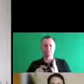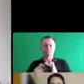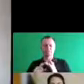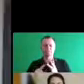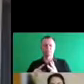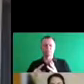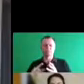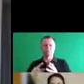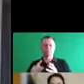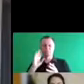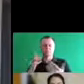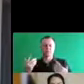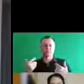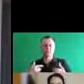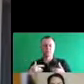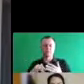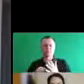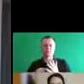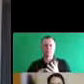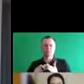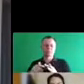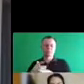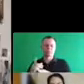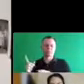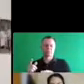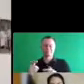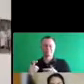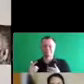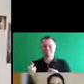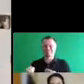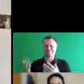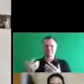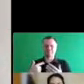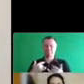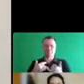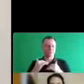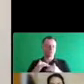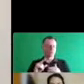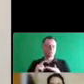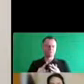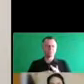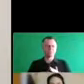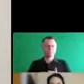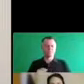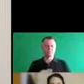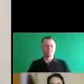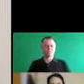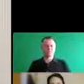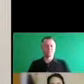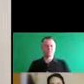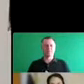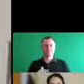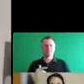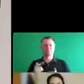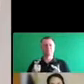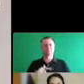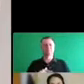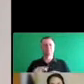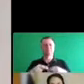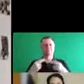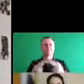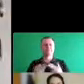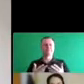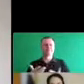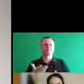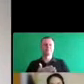studio. I was really very limited as to what I could do. And at that time, I was spending a lot of time with my family. That's where I